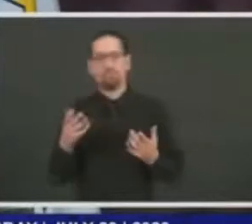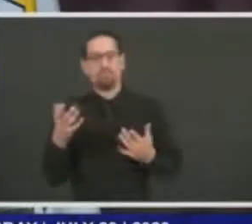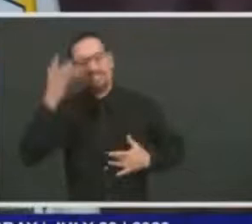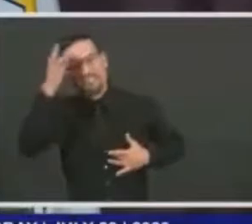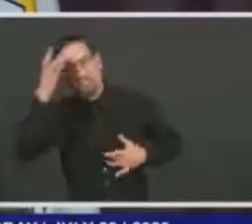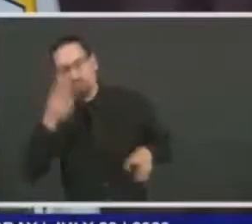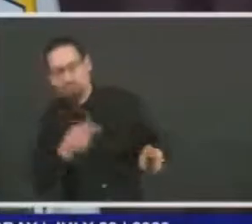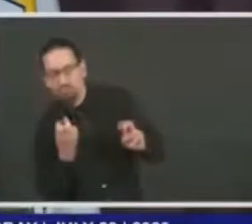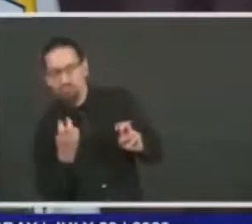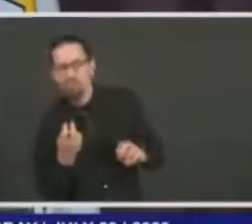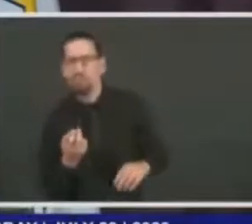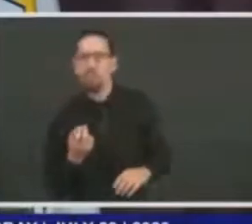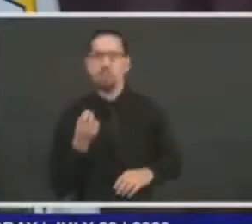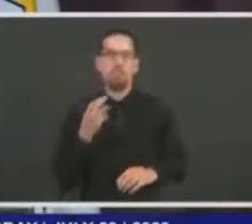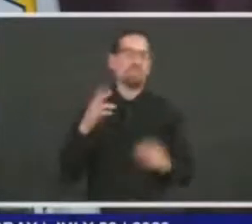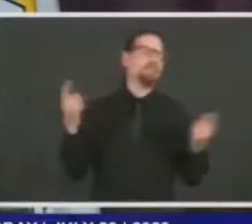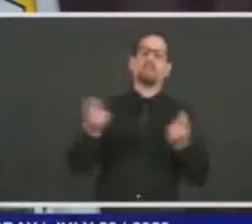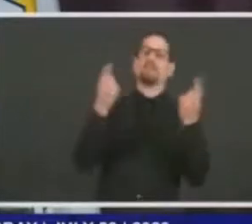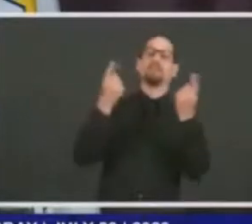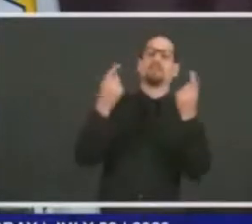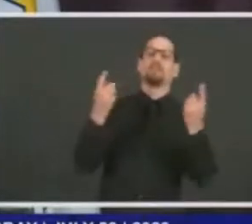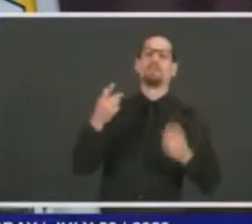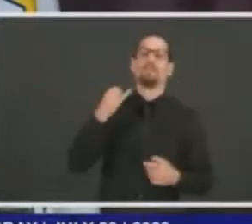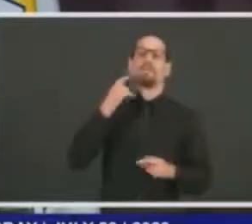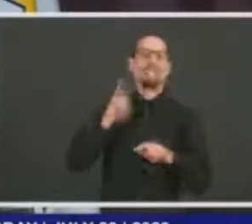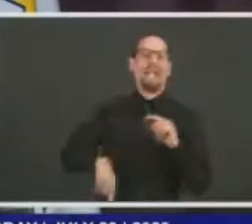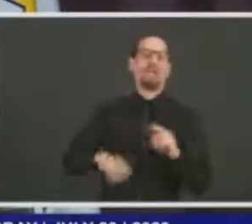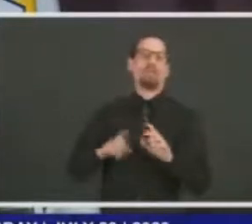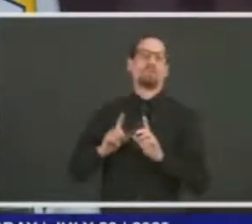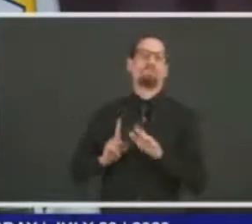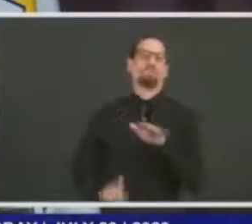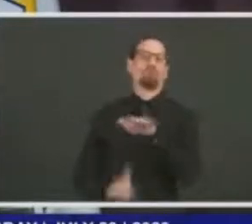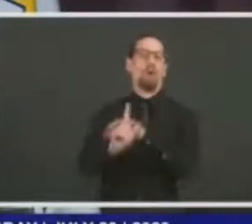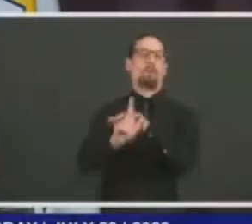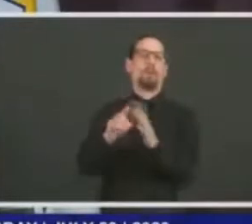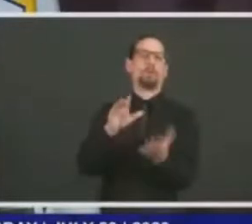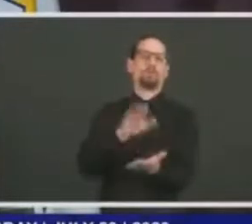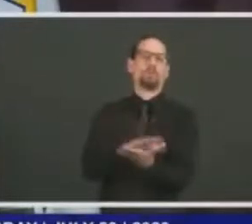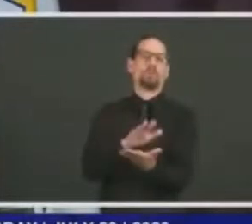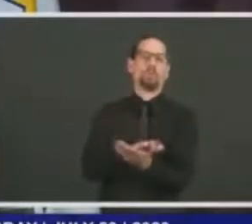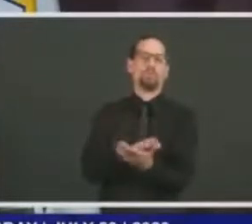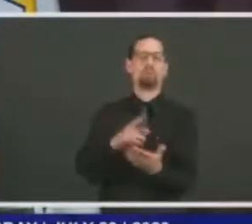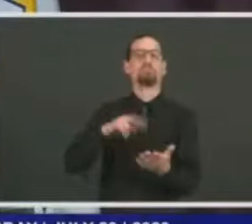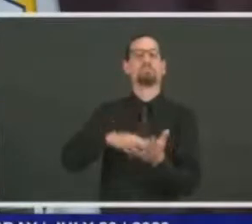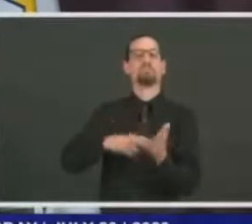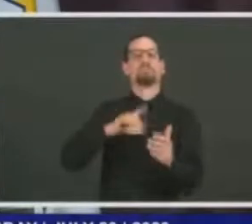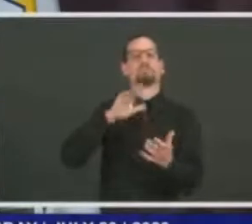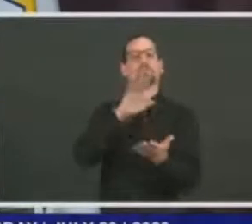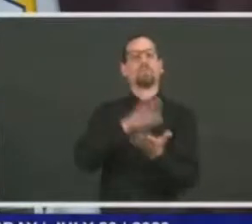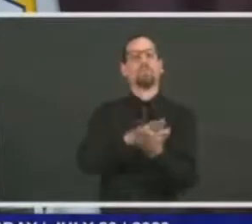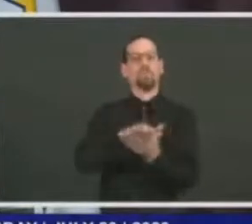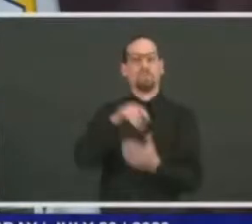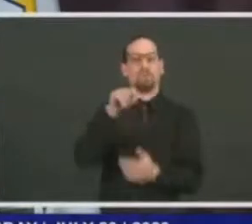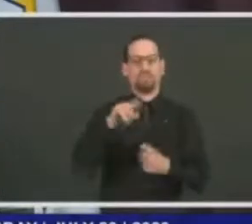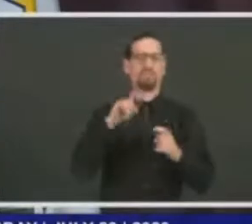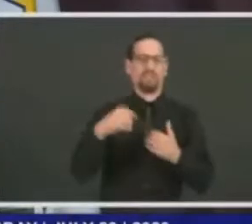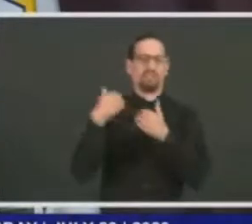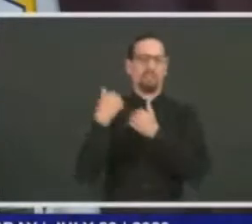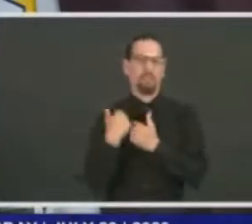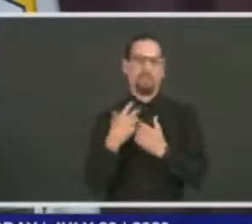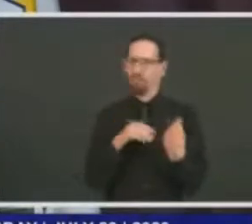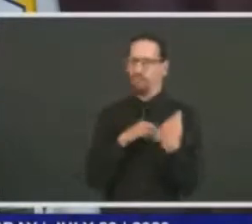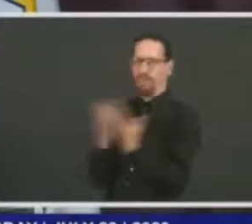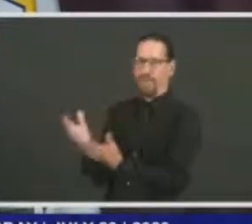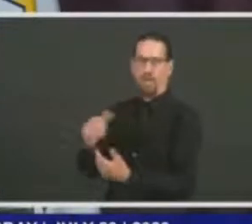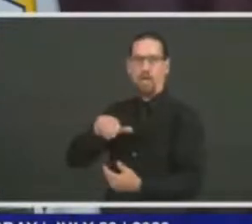school, whatever. So in light of the fact that they have to have a plan anyway, and the fact that I think it's important for parents to have choice